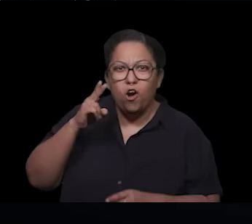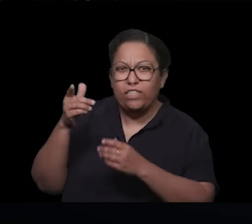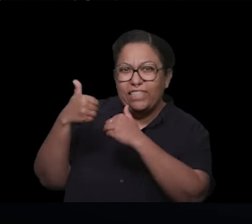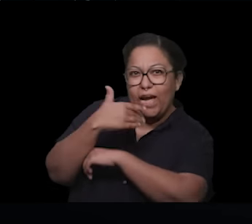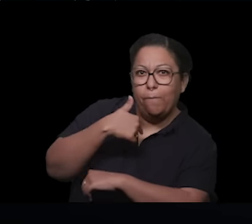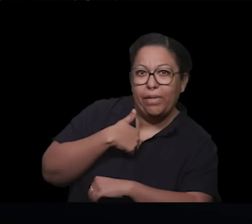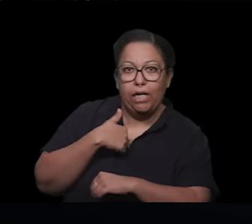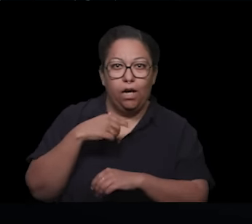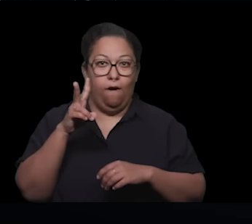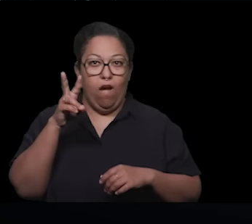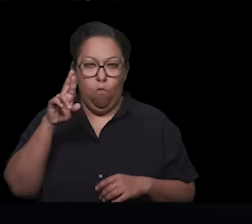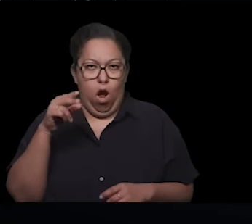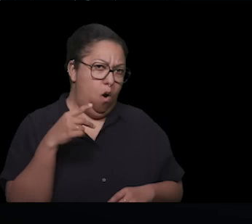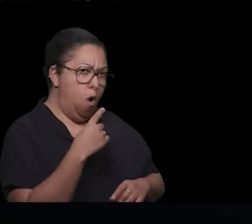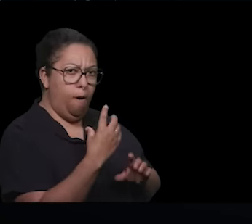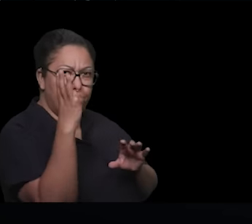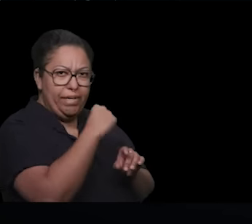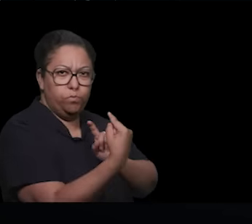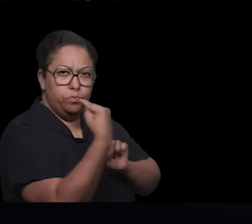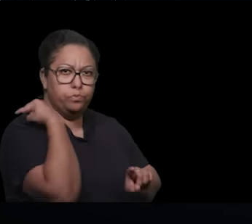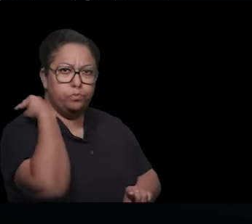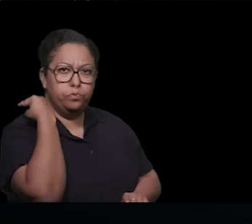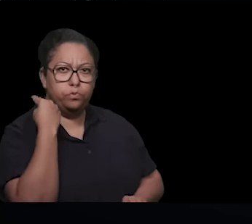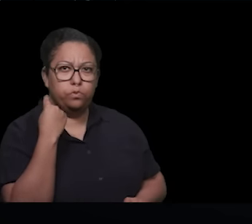me! He dodges Von Rumpel's bullet.